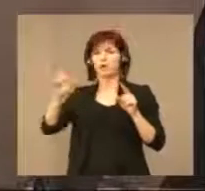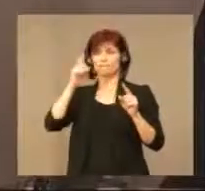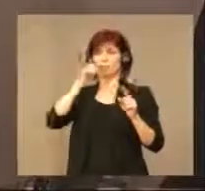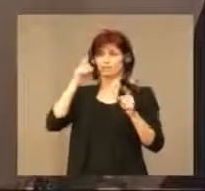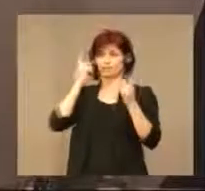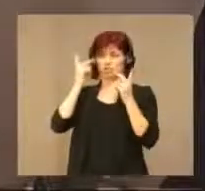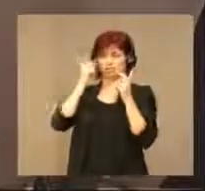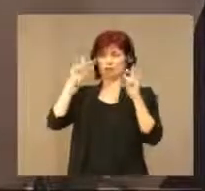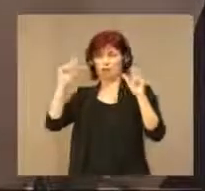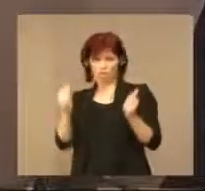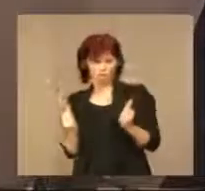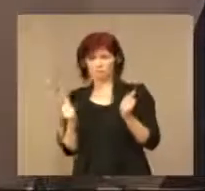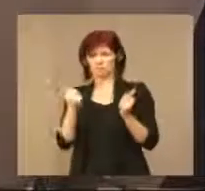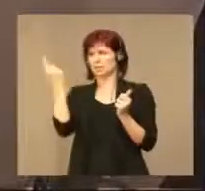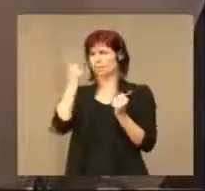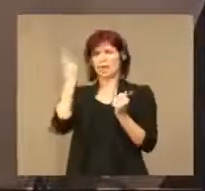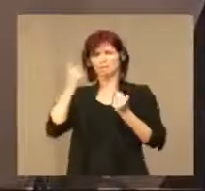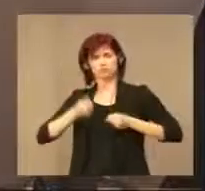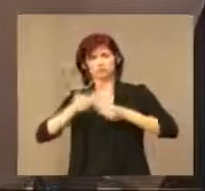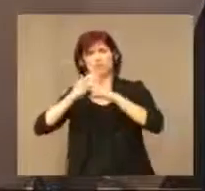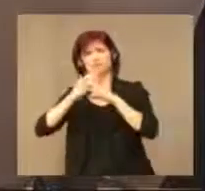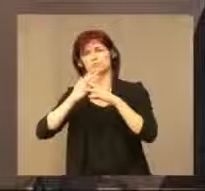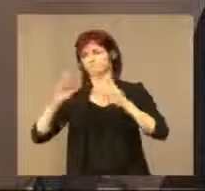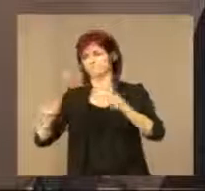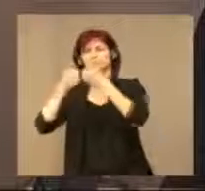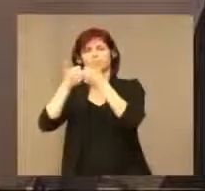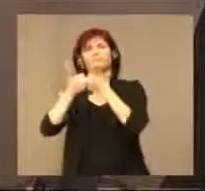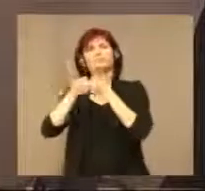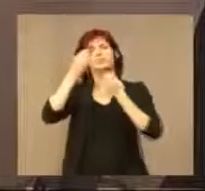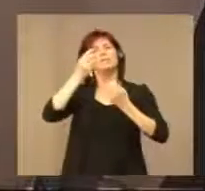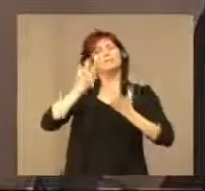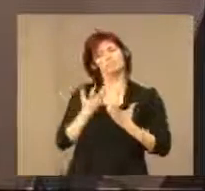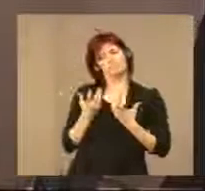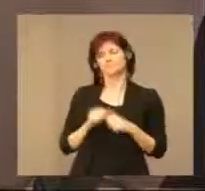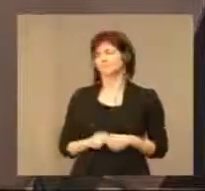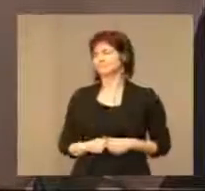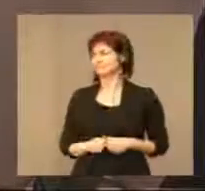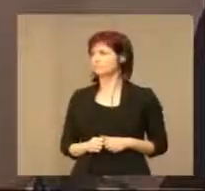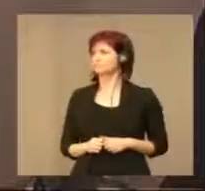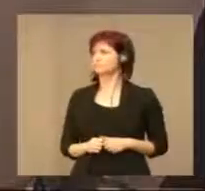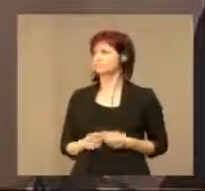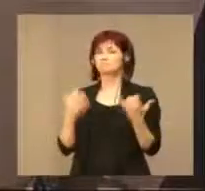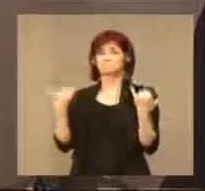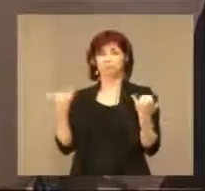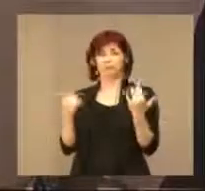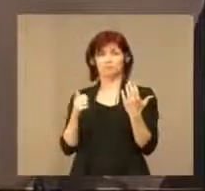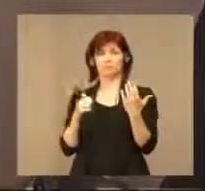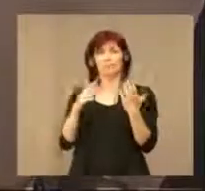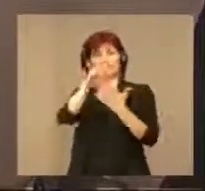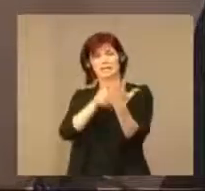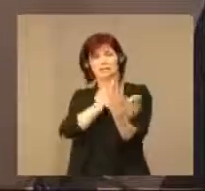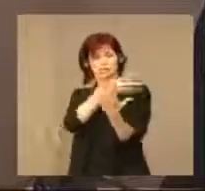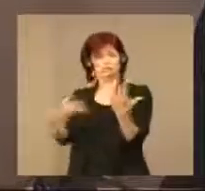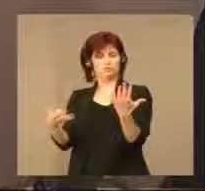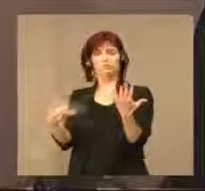community care needs, or other? So our agenda for you today, for your webinar, is broken down in